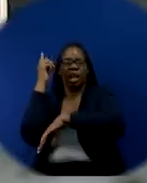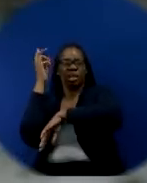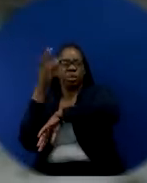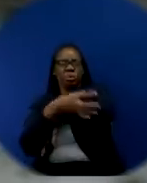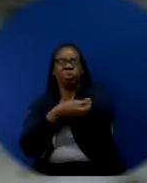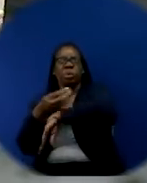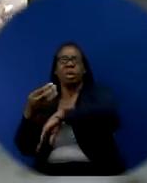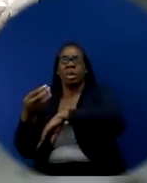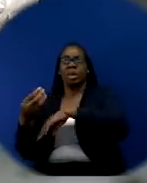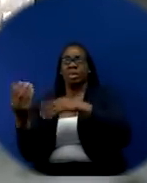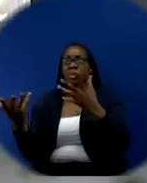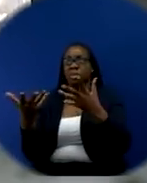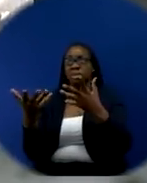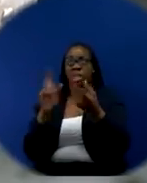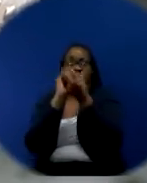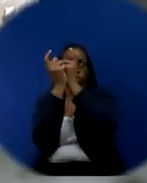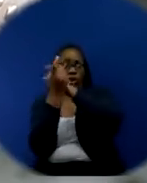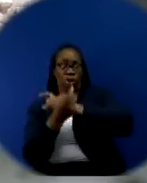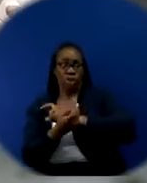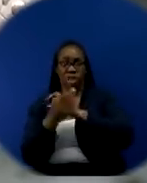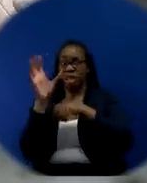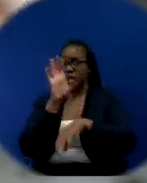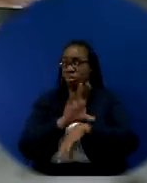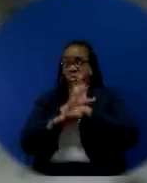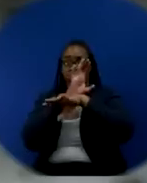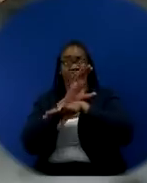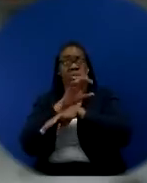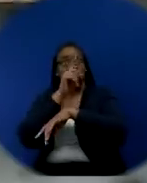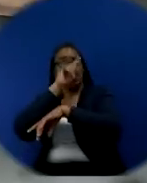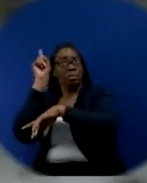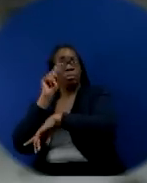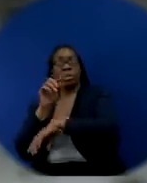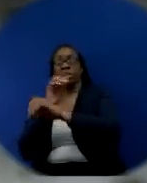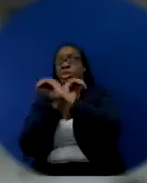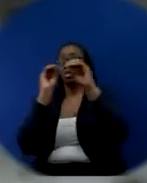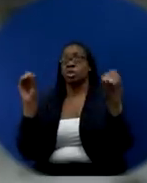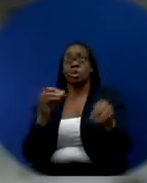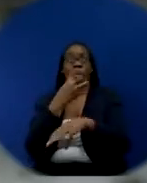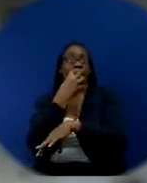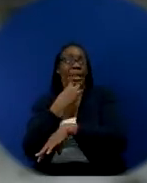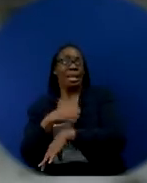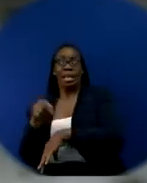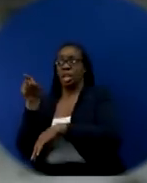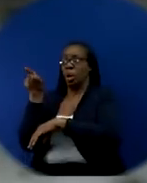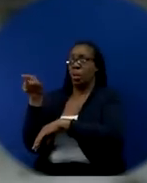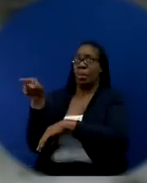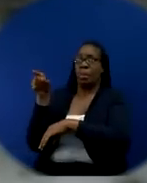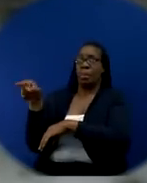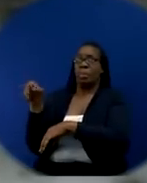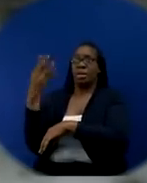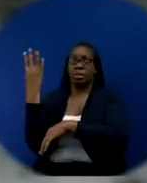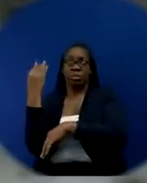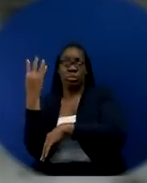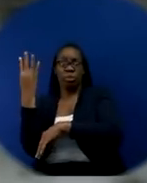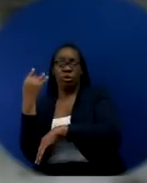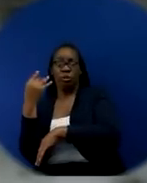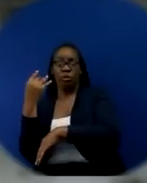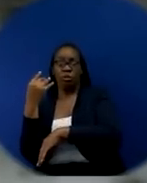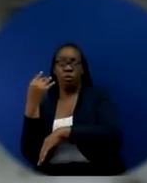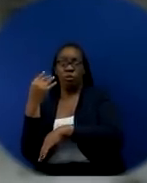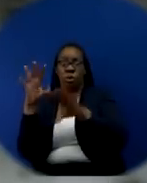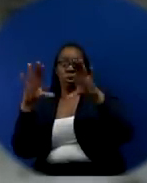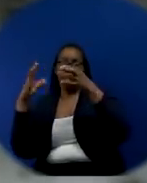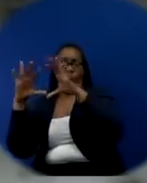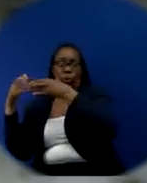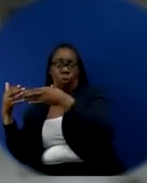is radical reorientation, church, because nobody cared much about those four groups of people. As a